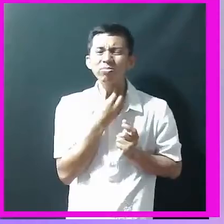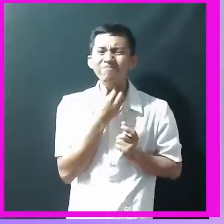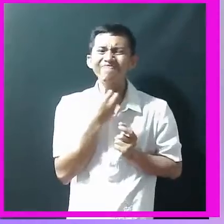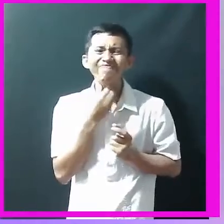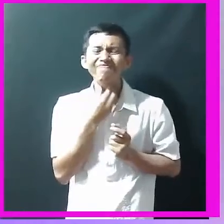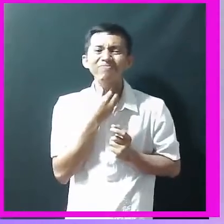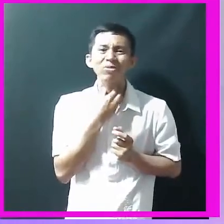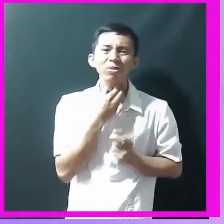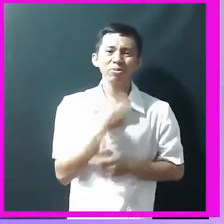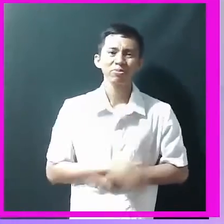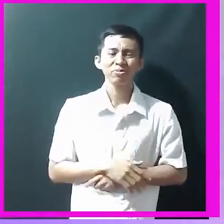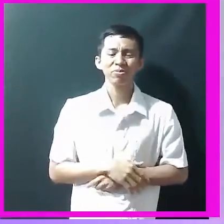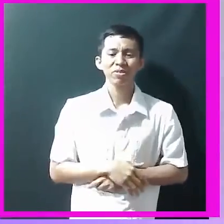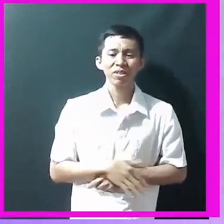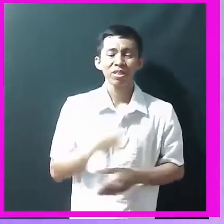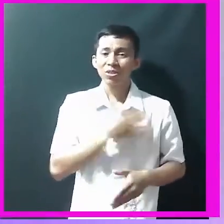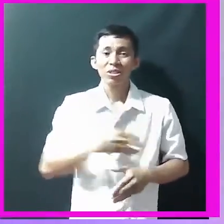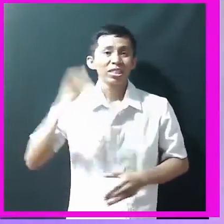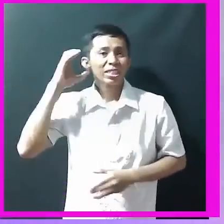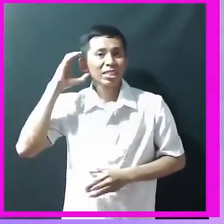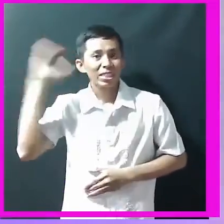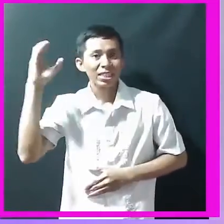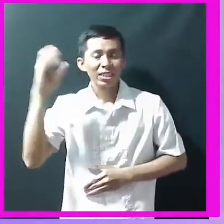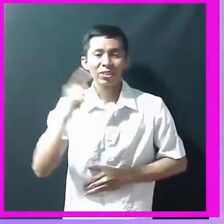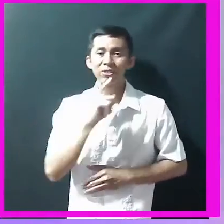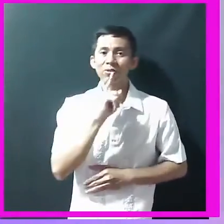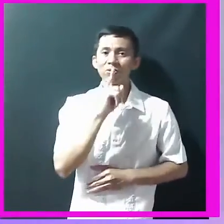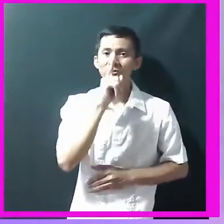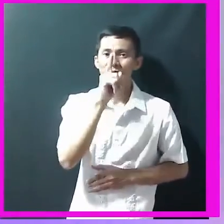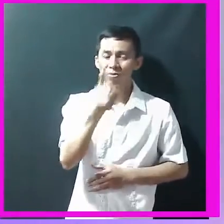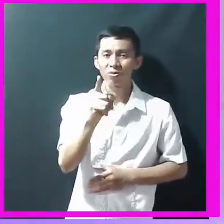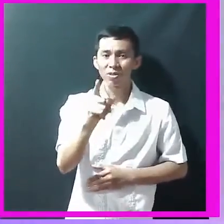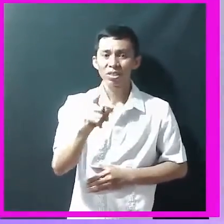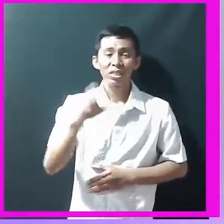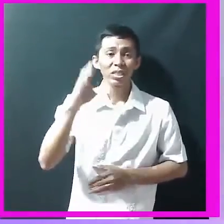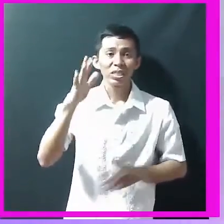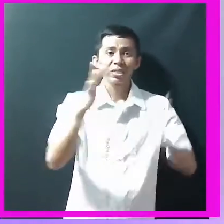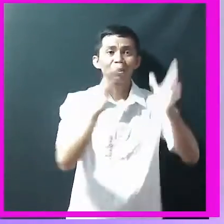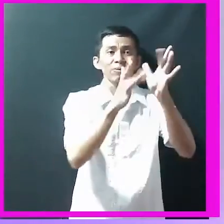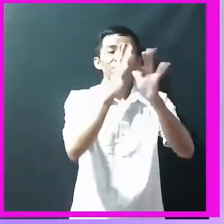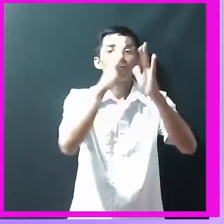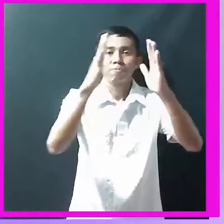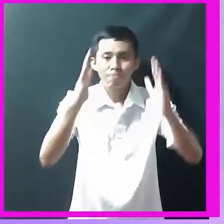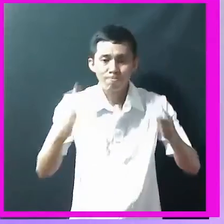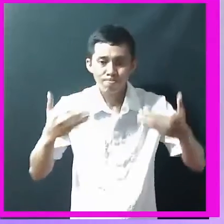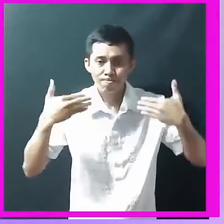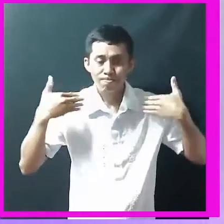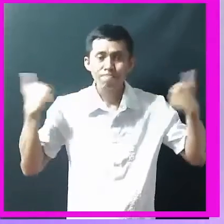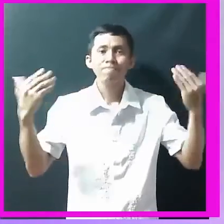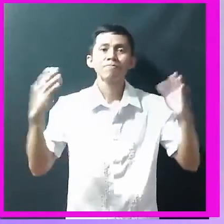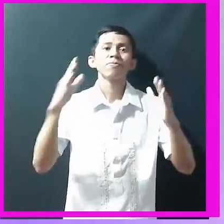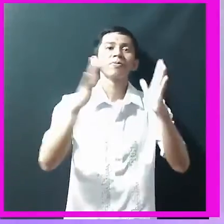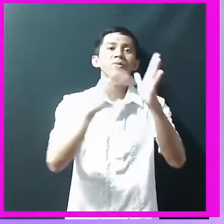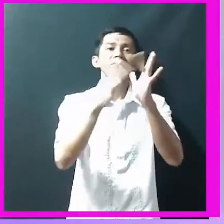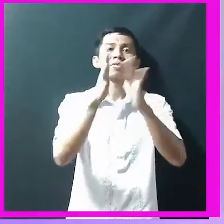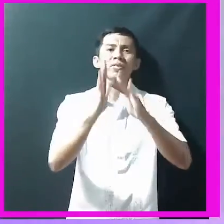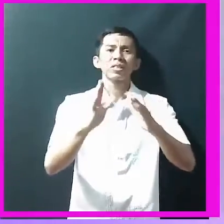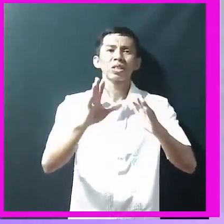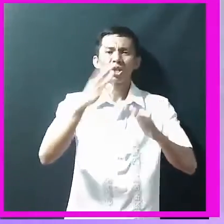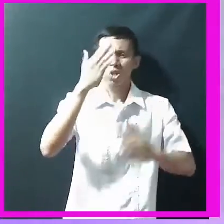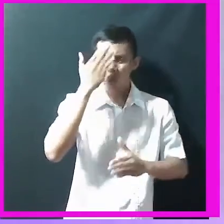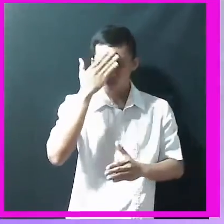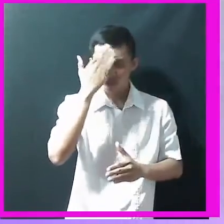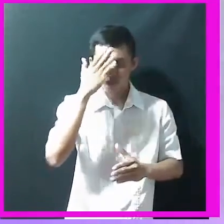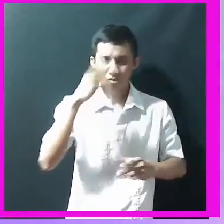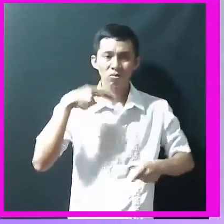Now quickly, here are some truths that we Christians and young Christians must know and